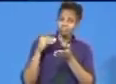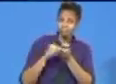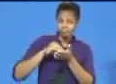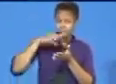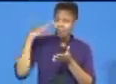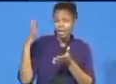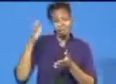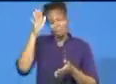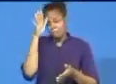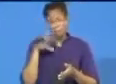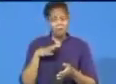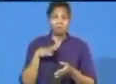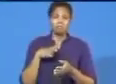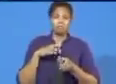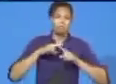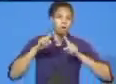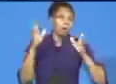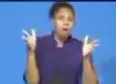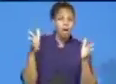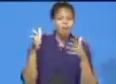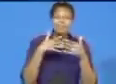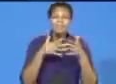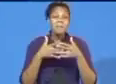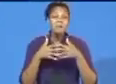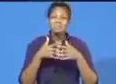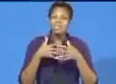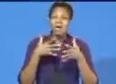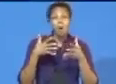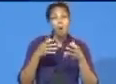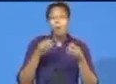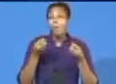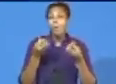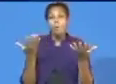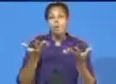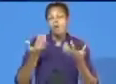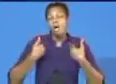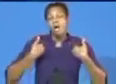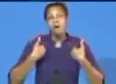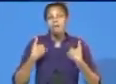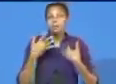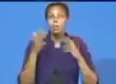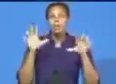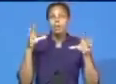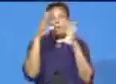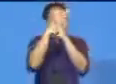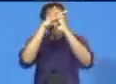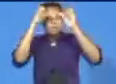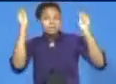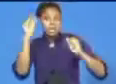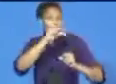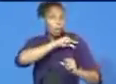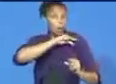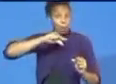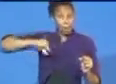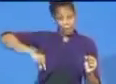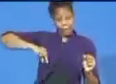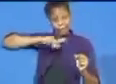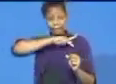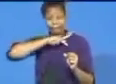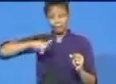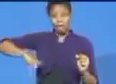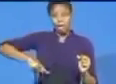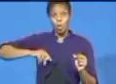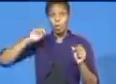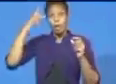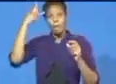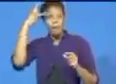conflict. But listen, no matter the greatness you have, you could be president, queen, king, or